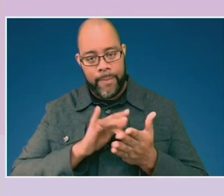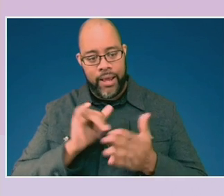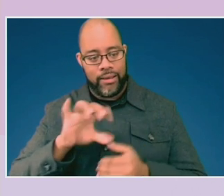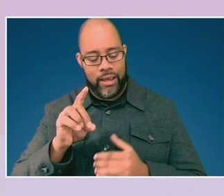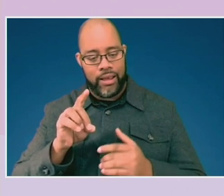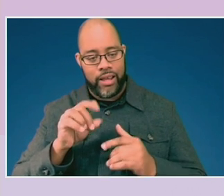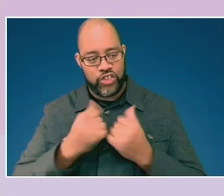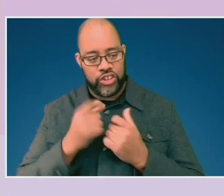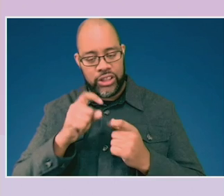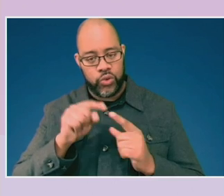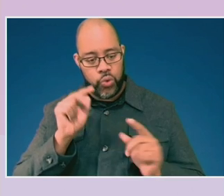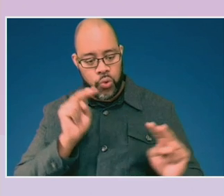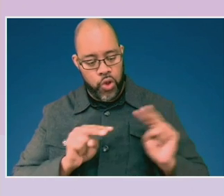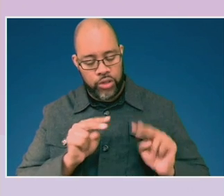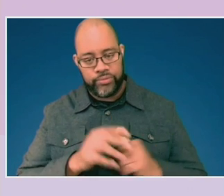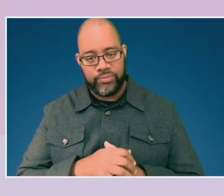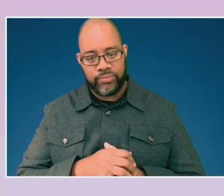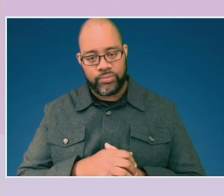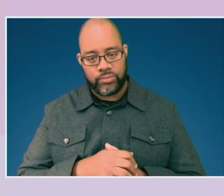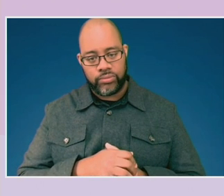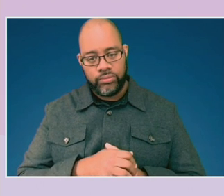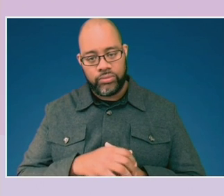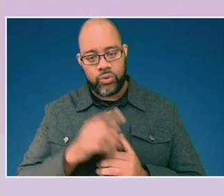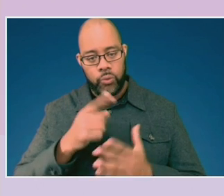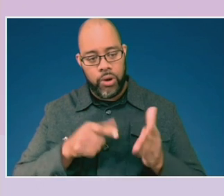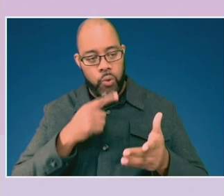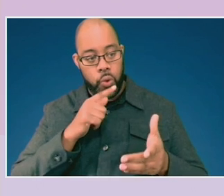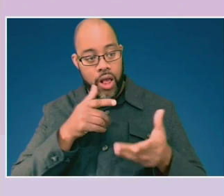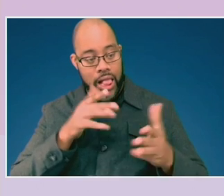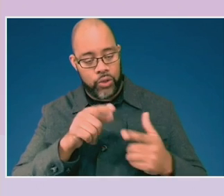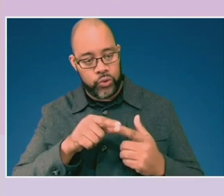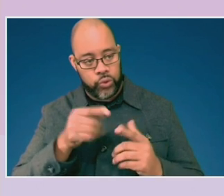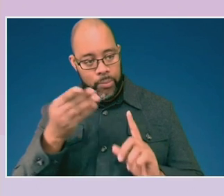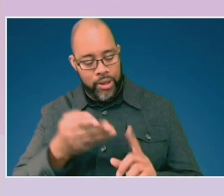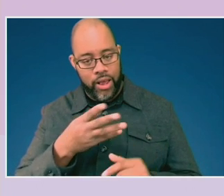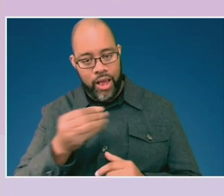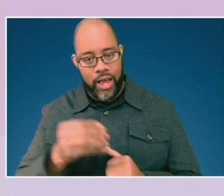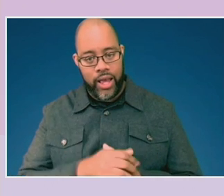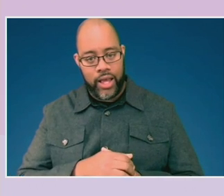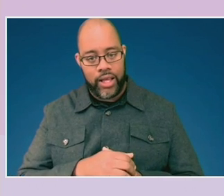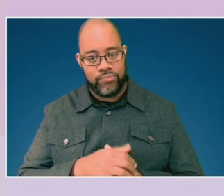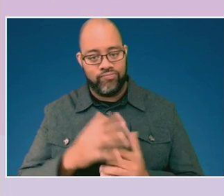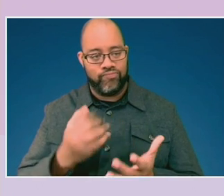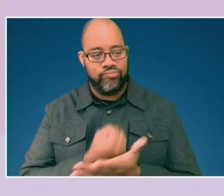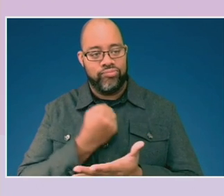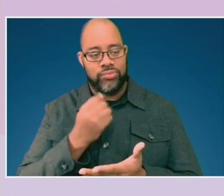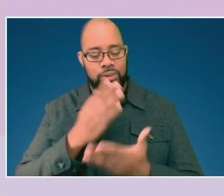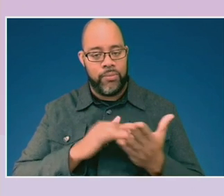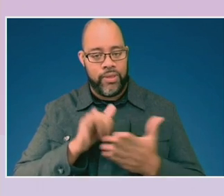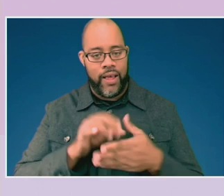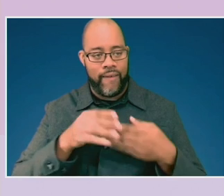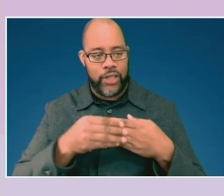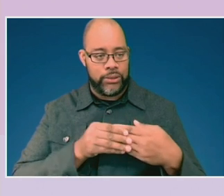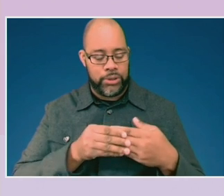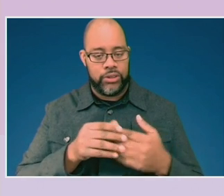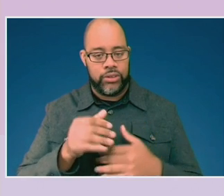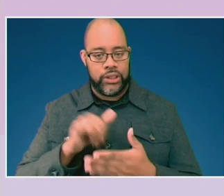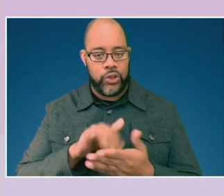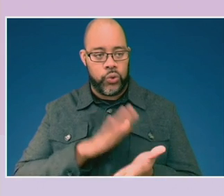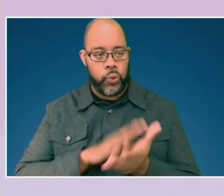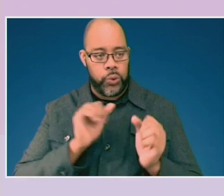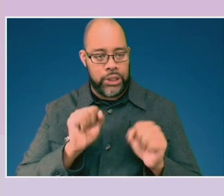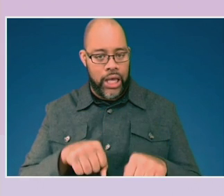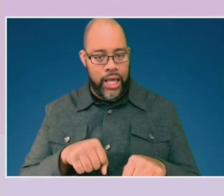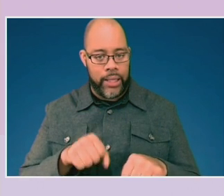to take a look at who they allow to bill and take advantage of some of that flexibility so that schools